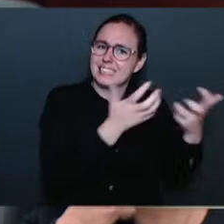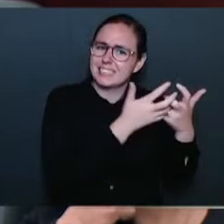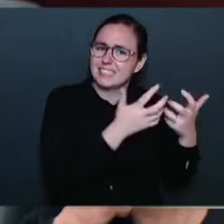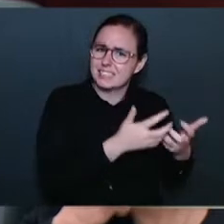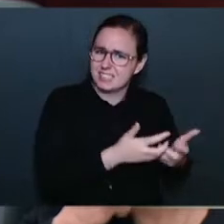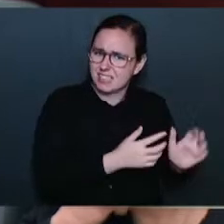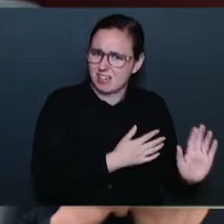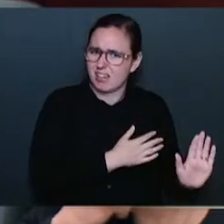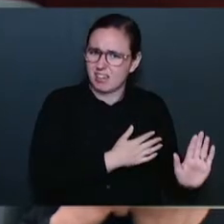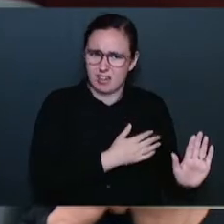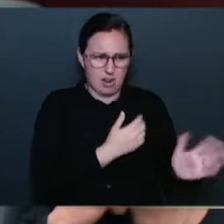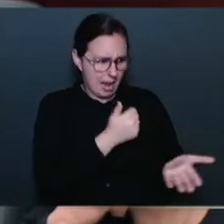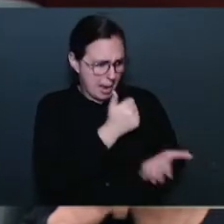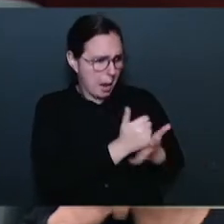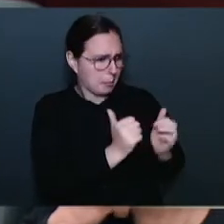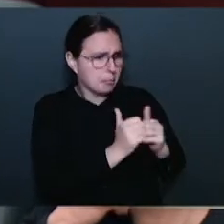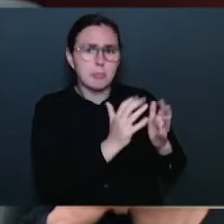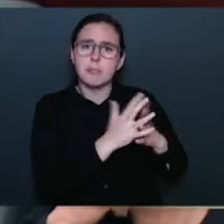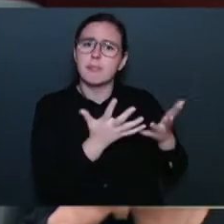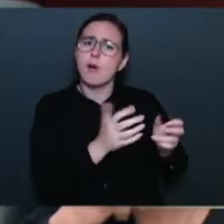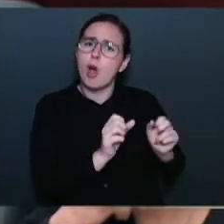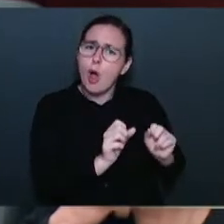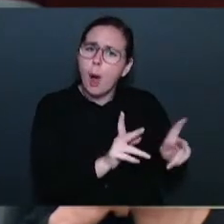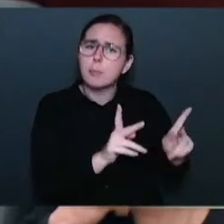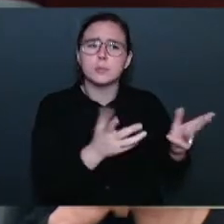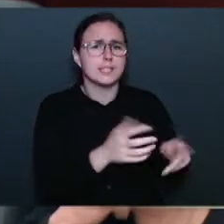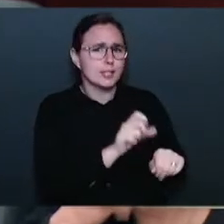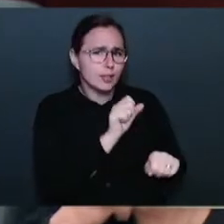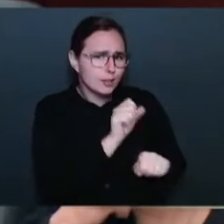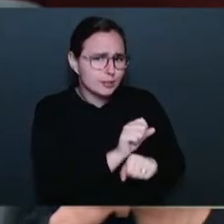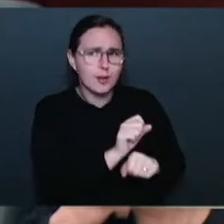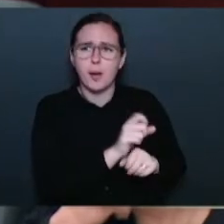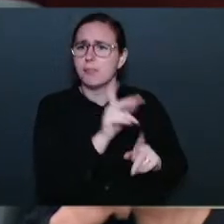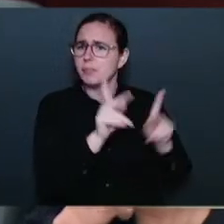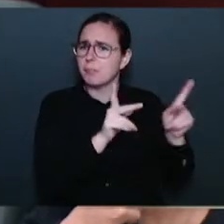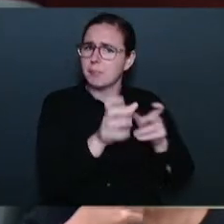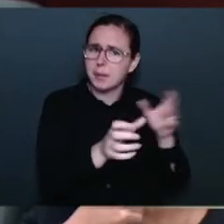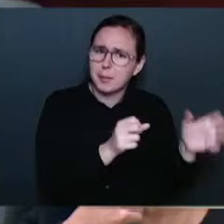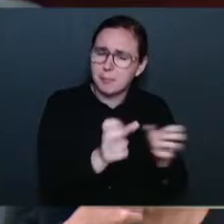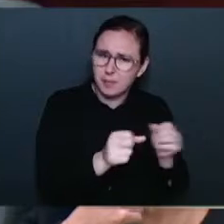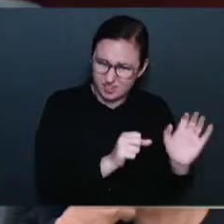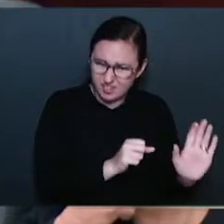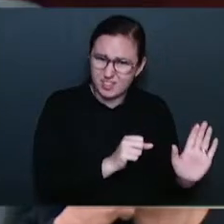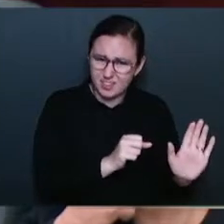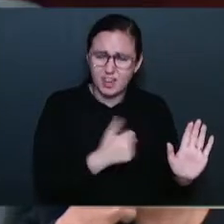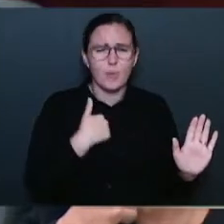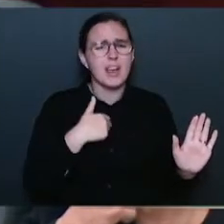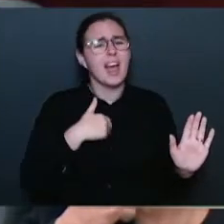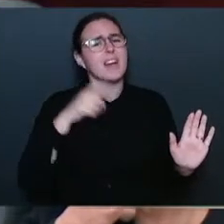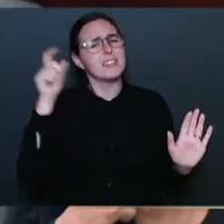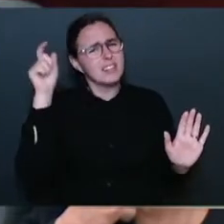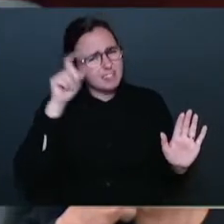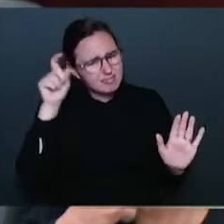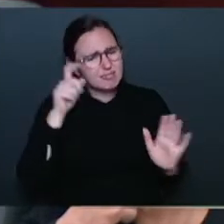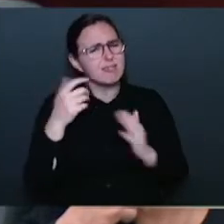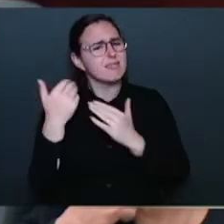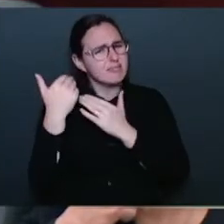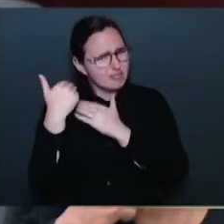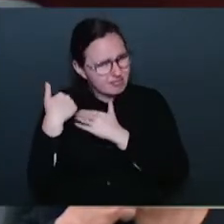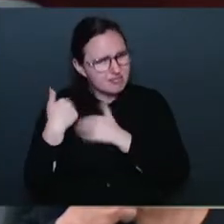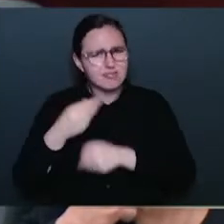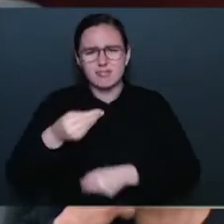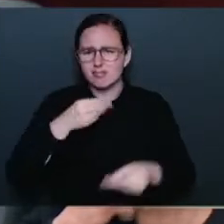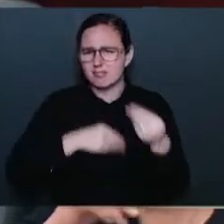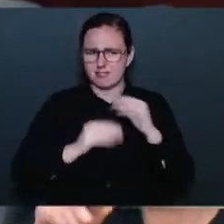bringing responsible fiscal management management that ensures sustainable programming sustainable programming for